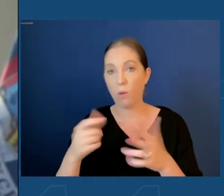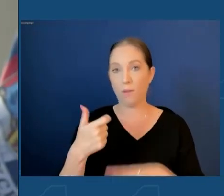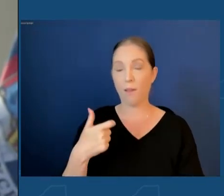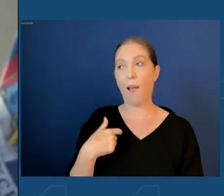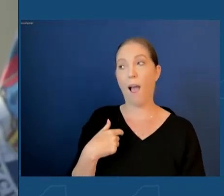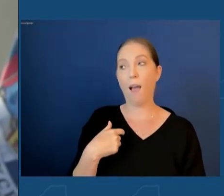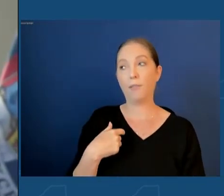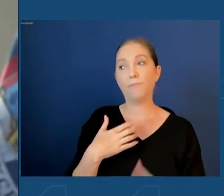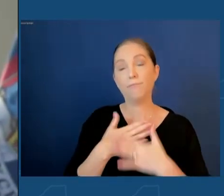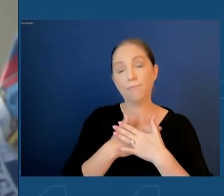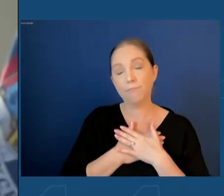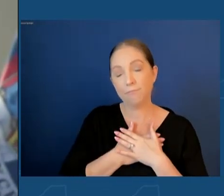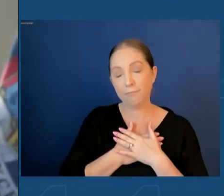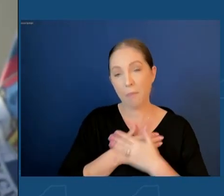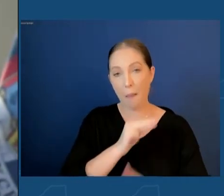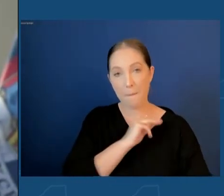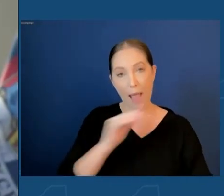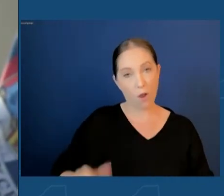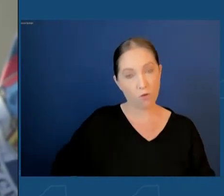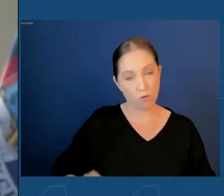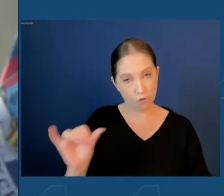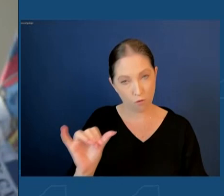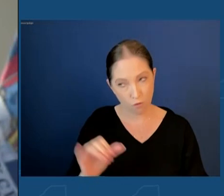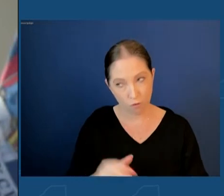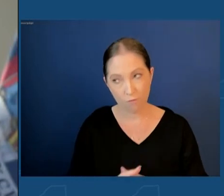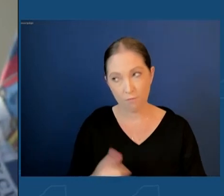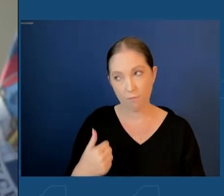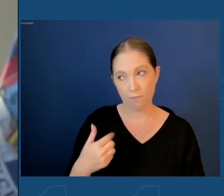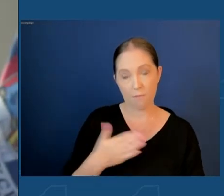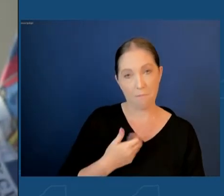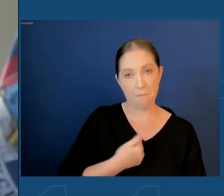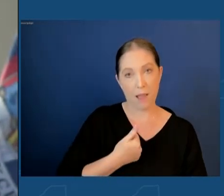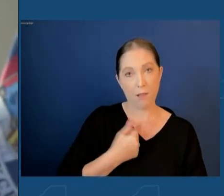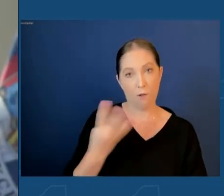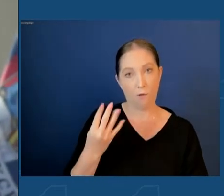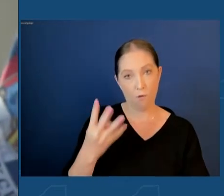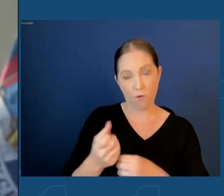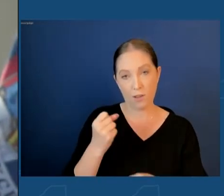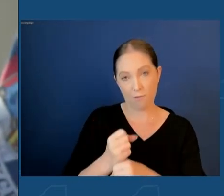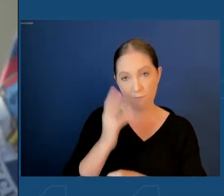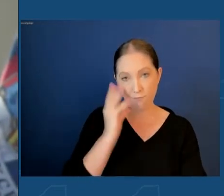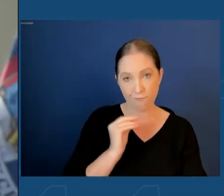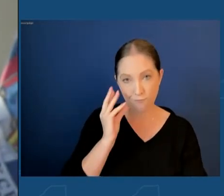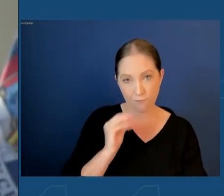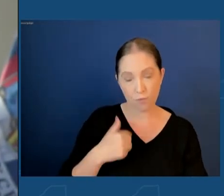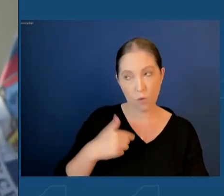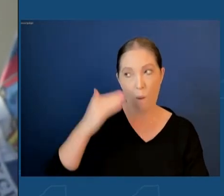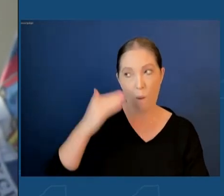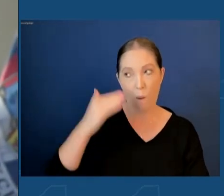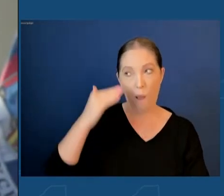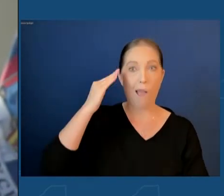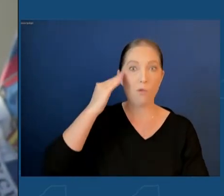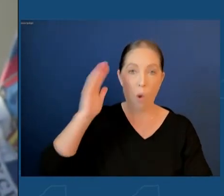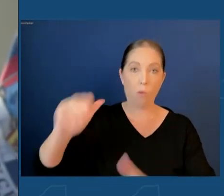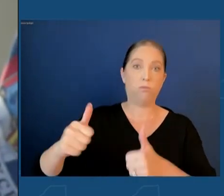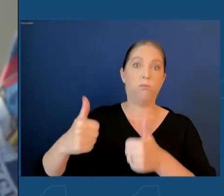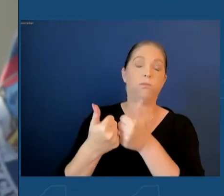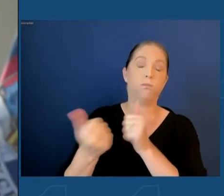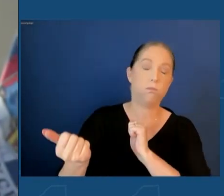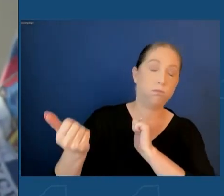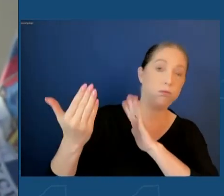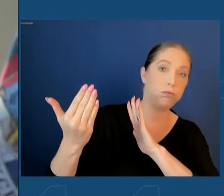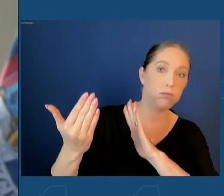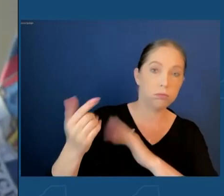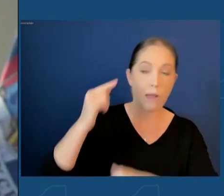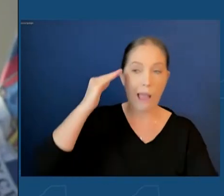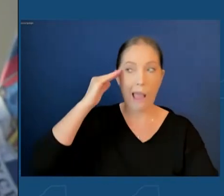of local government, 14 years as local government official, and I know the challenges they face and how hard they fight for their communities, especially the charming